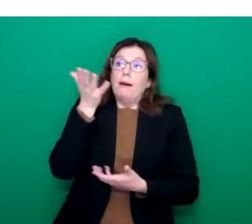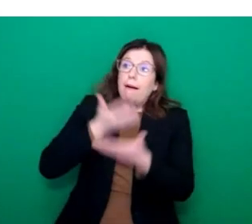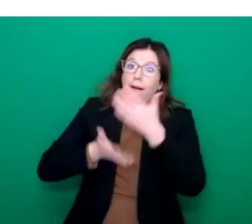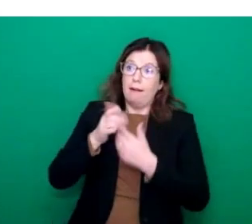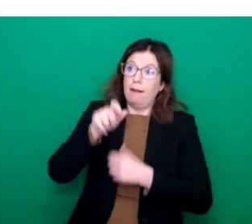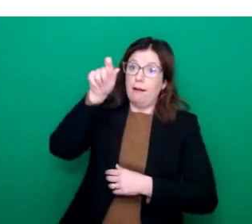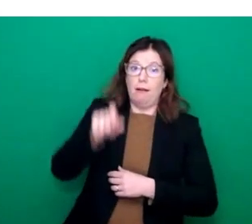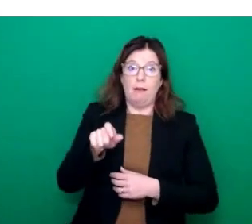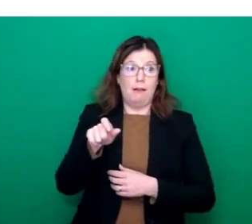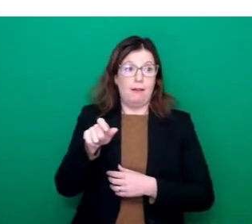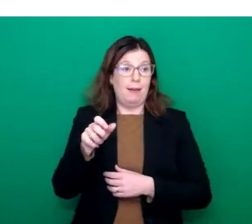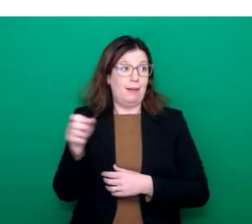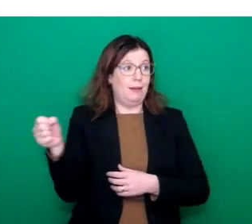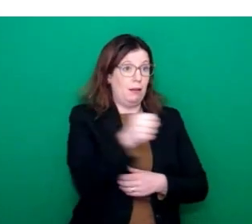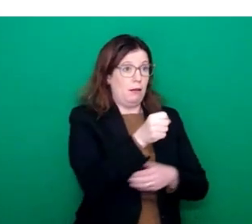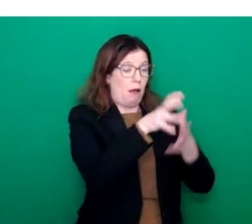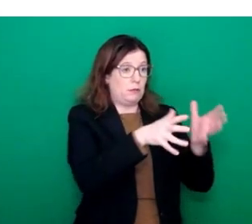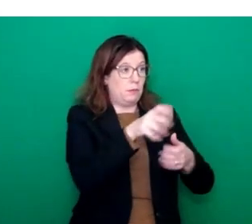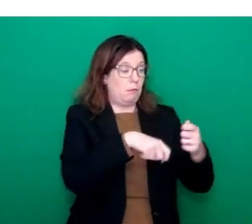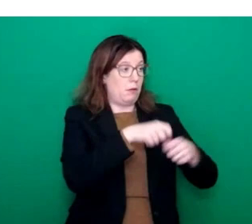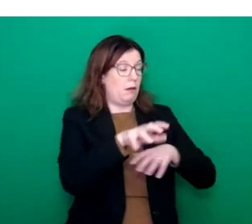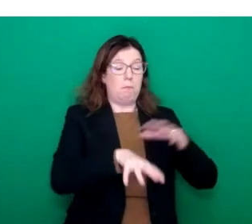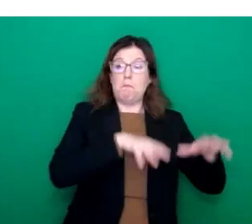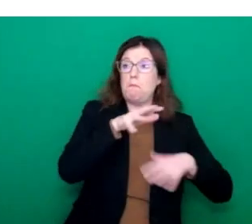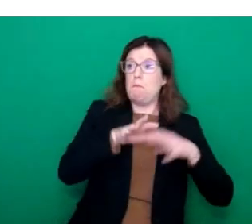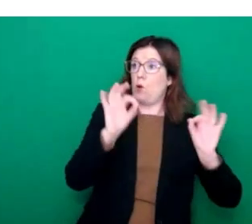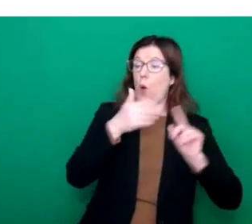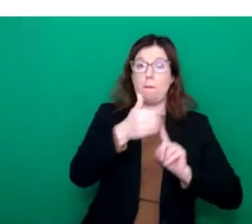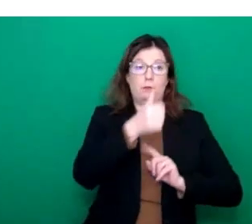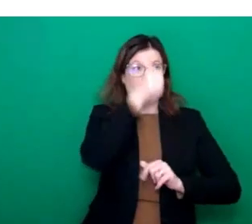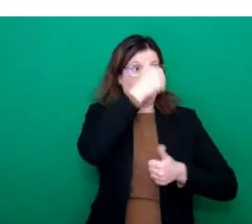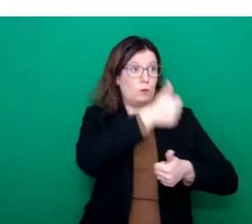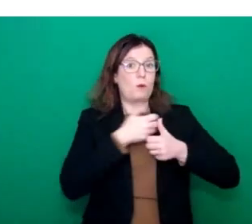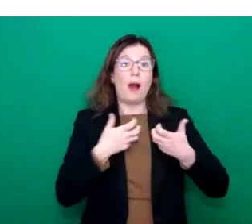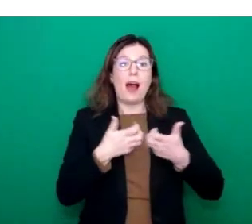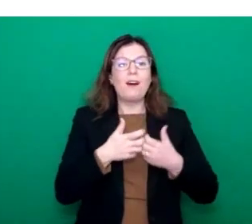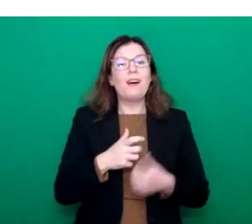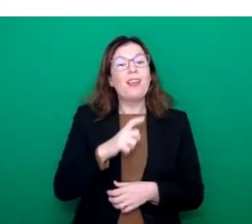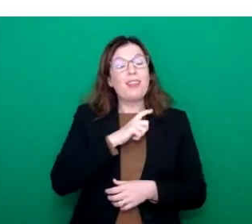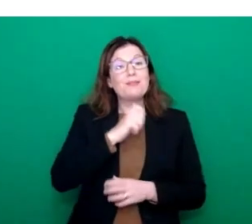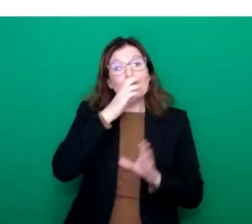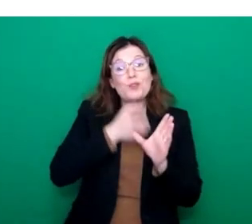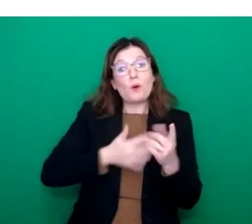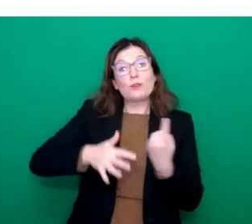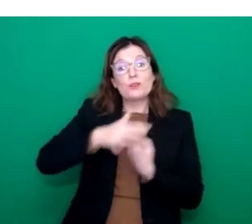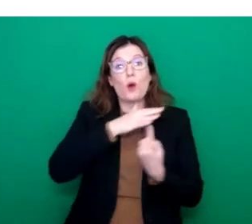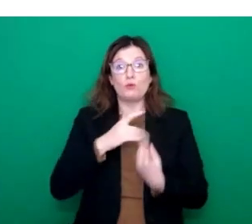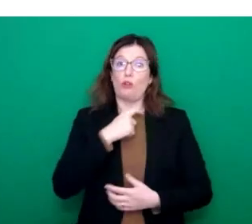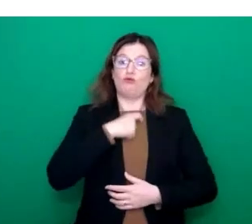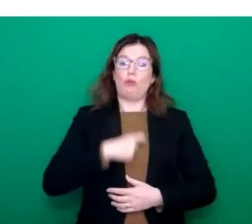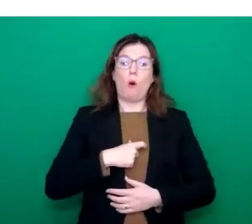gets lost in the system. So part of this role will be to integrate, in this